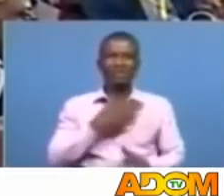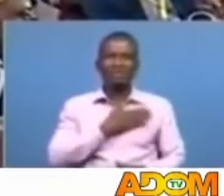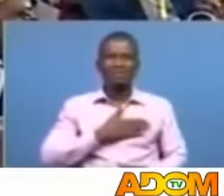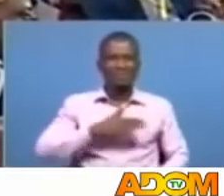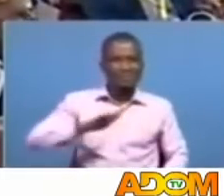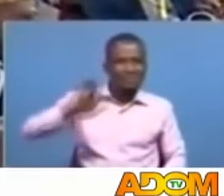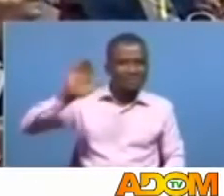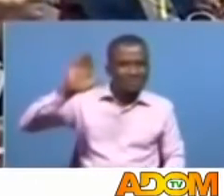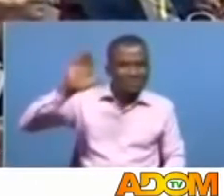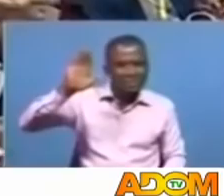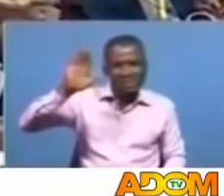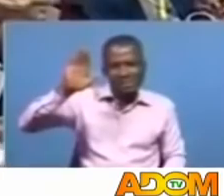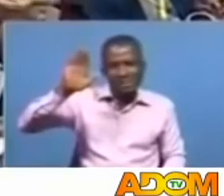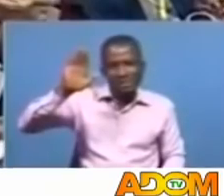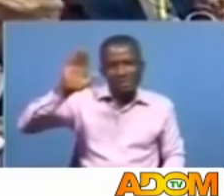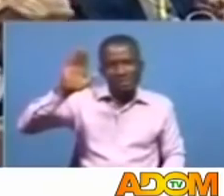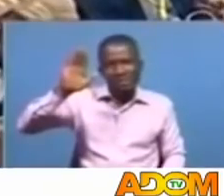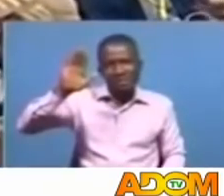lords,